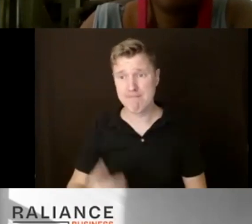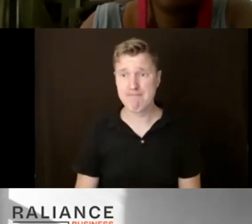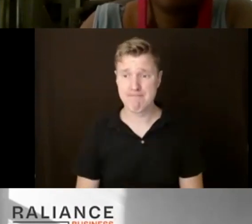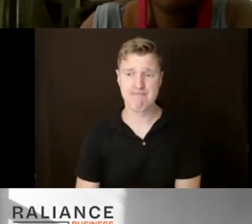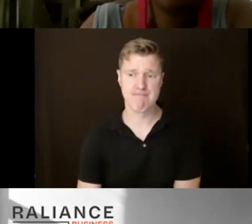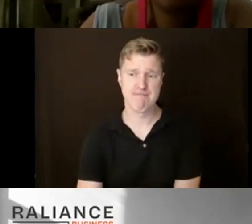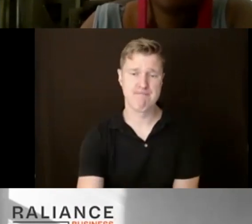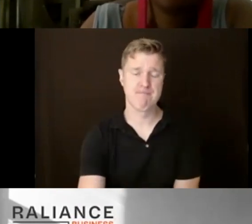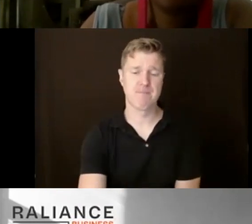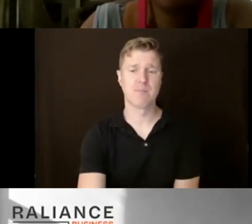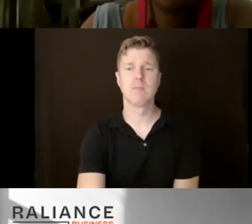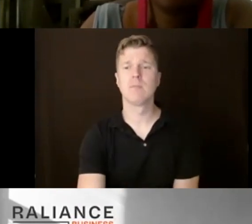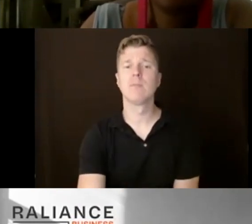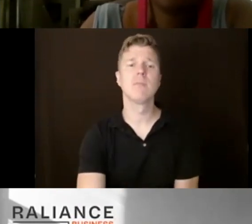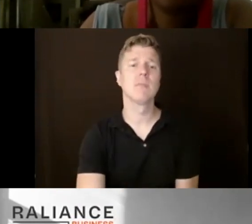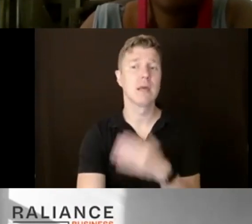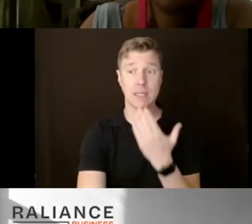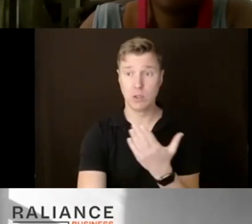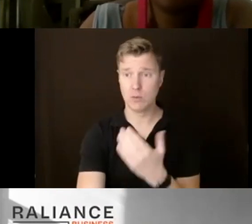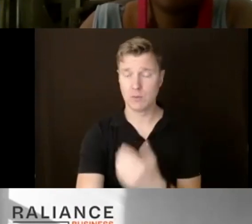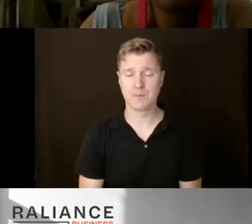Thank you, Allison.